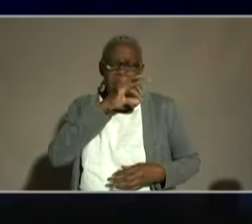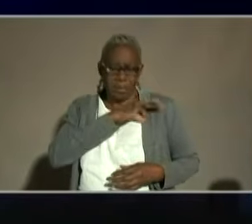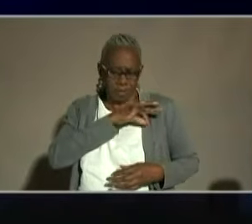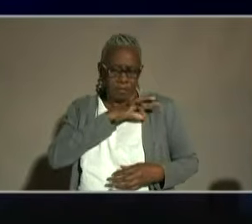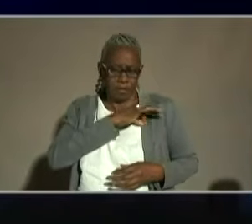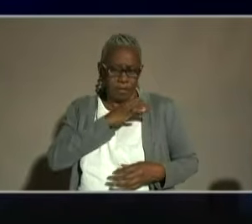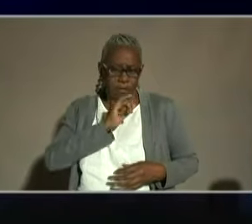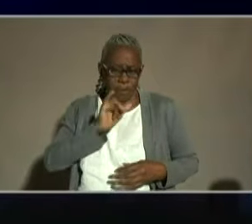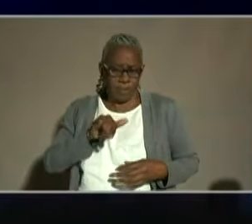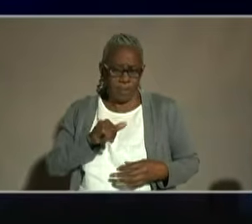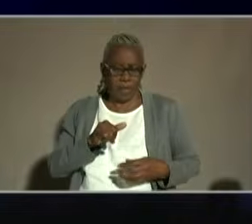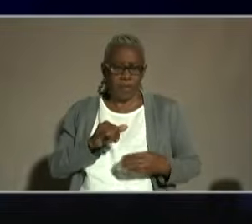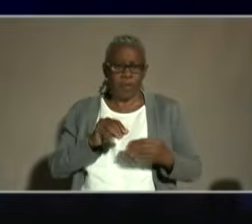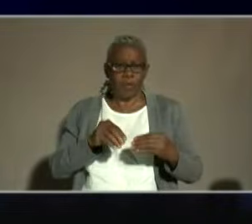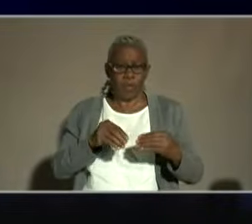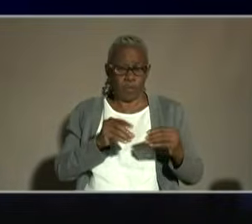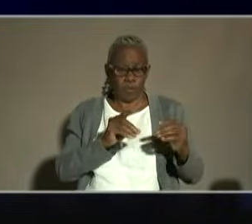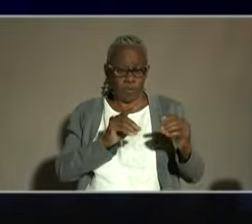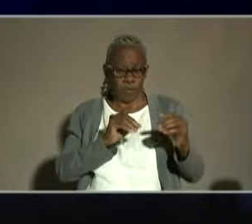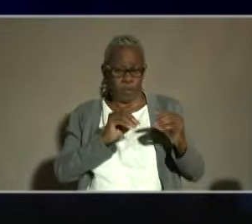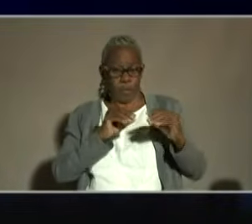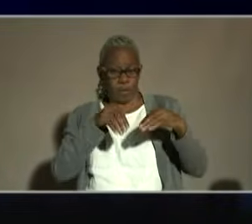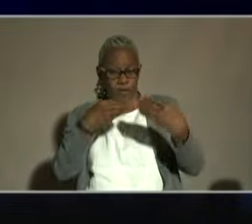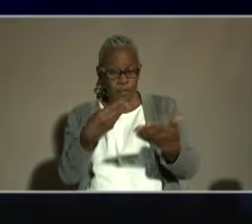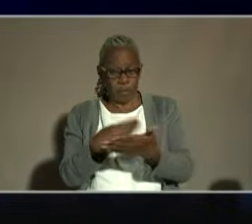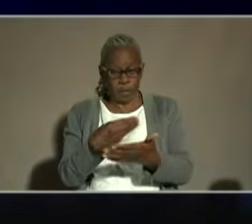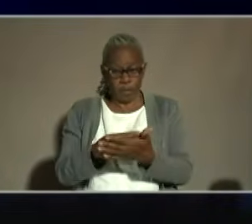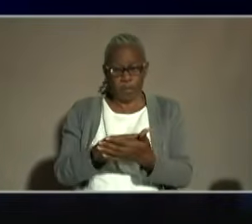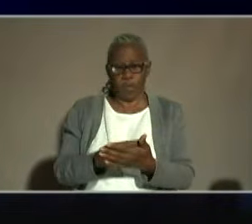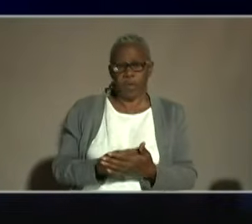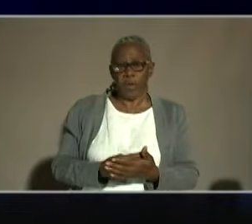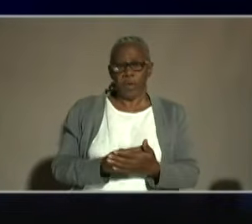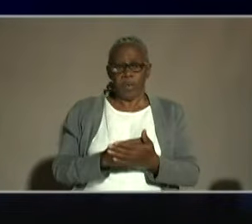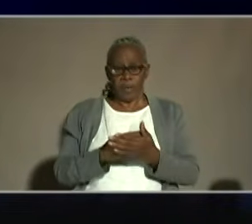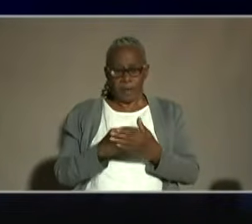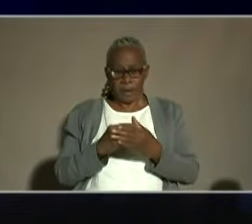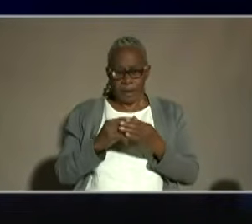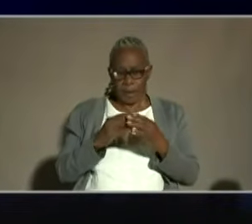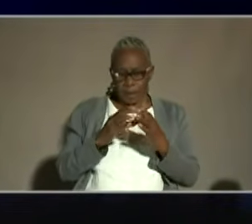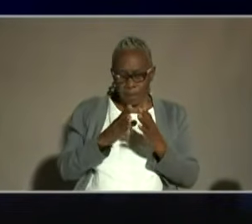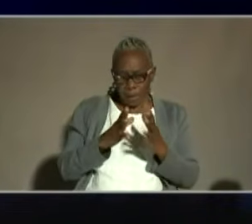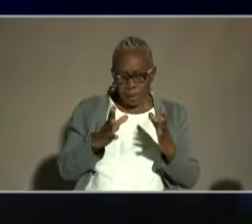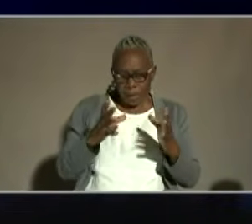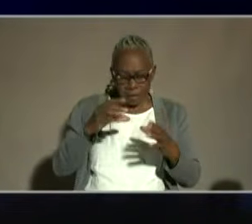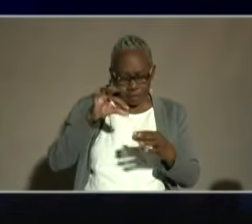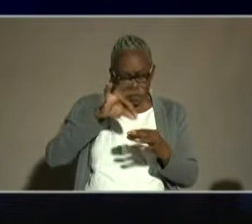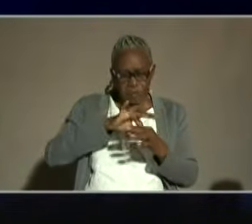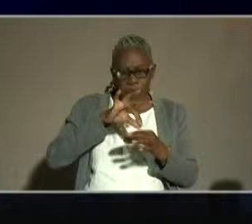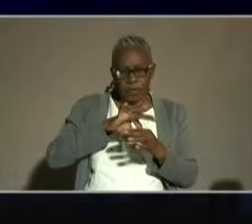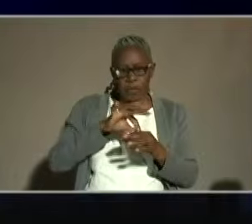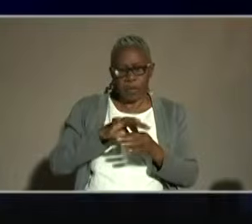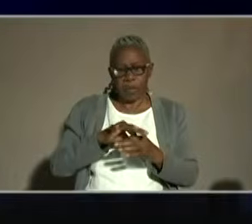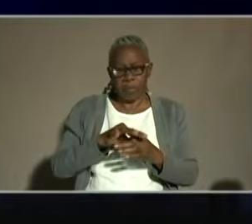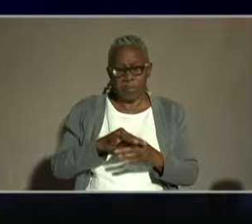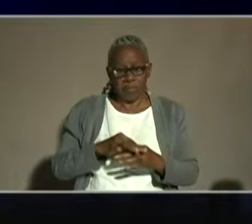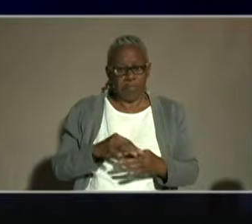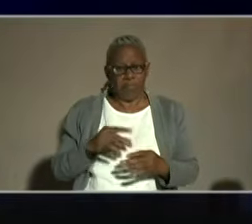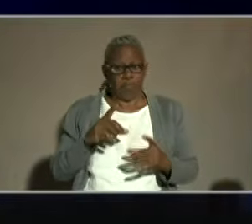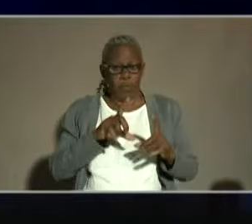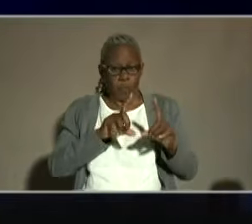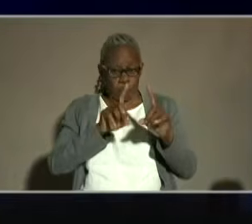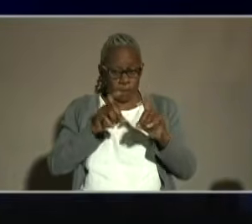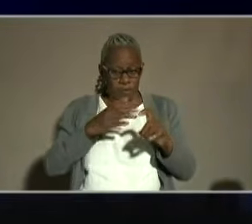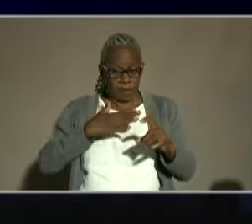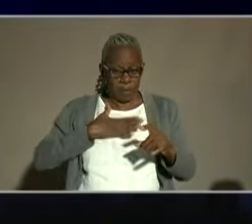to fund their election campaign. He questions my wife's integrity